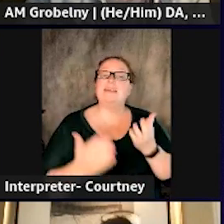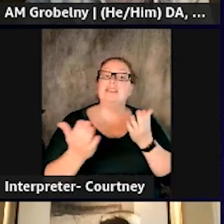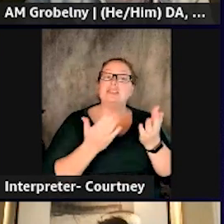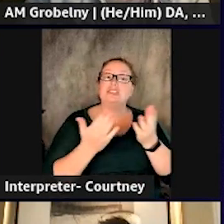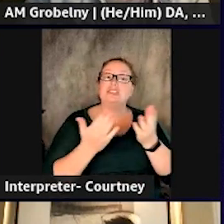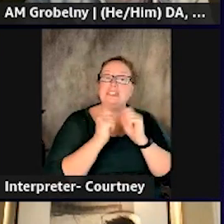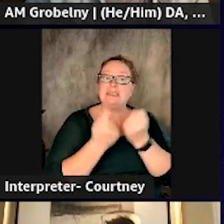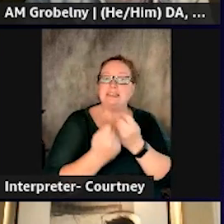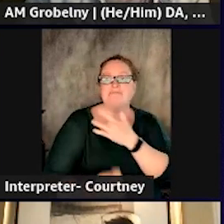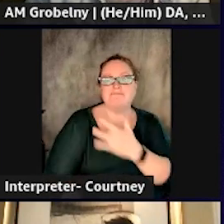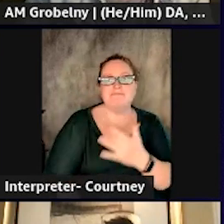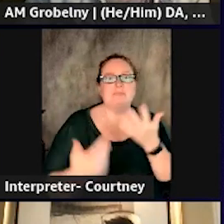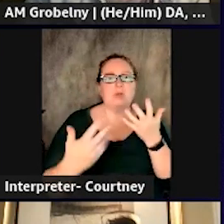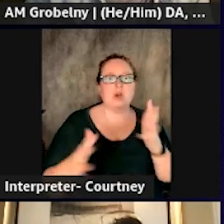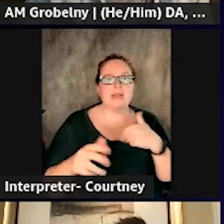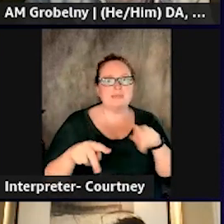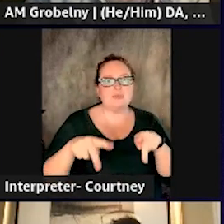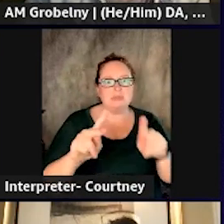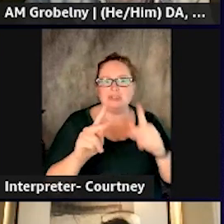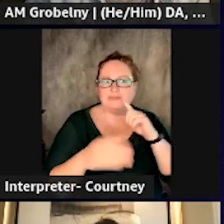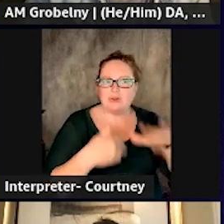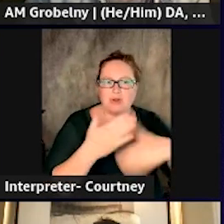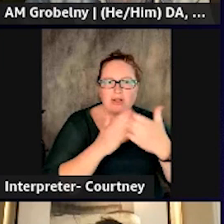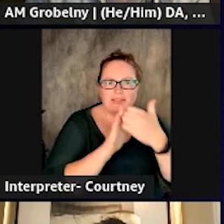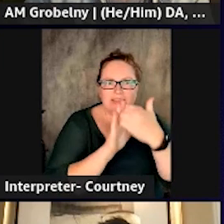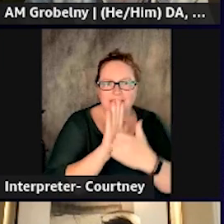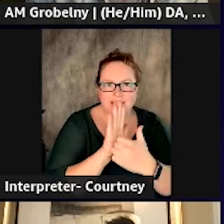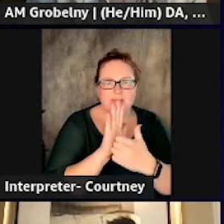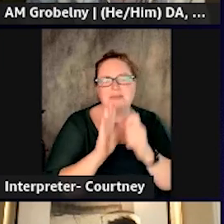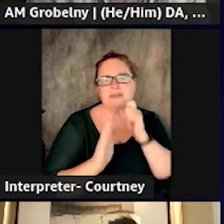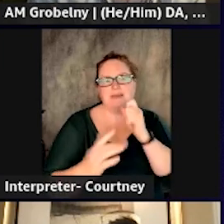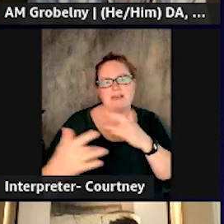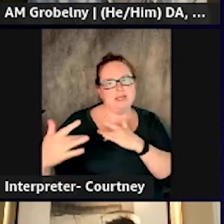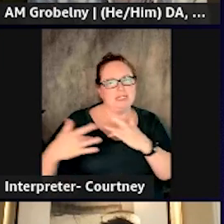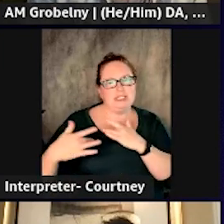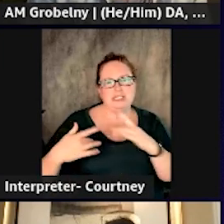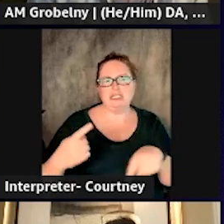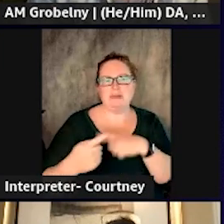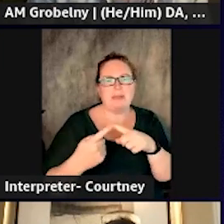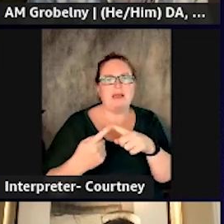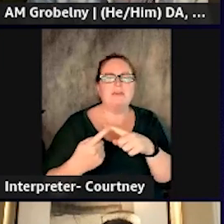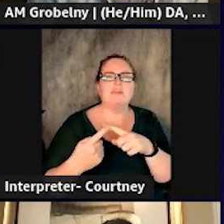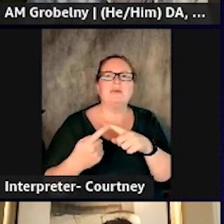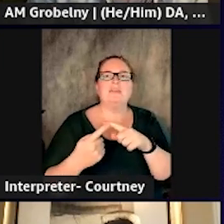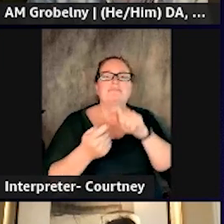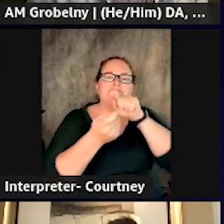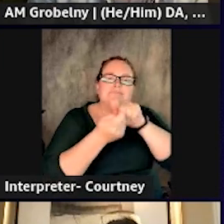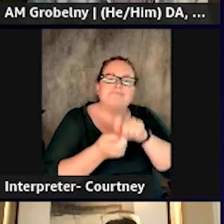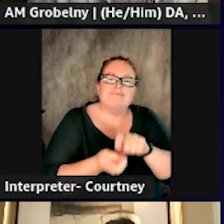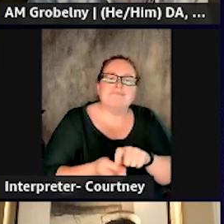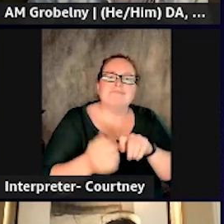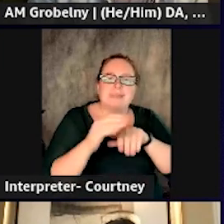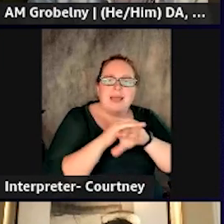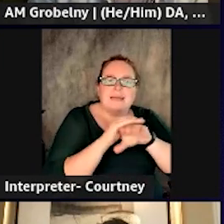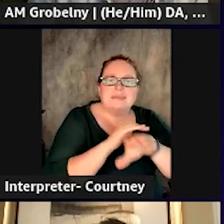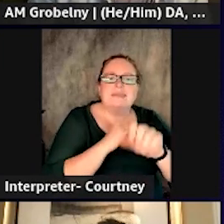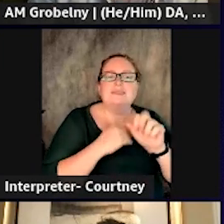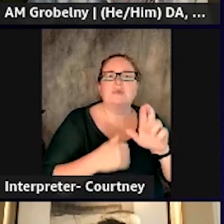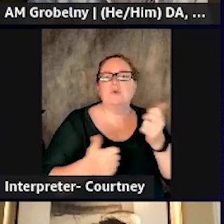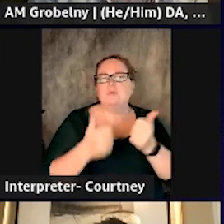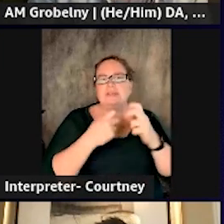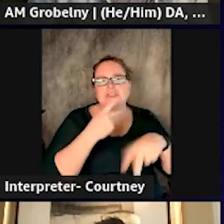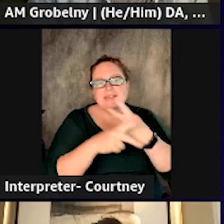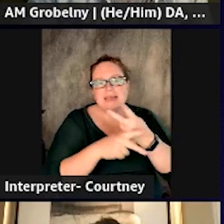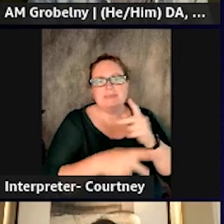has permissions to all of those accounts, and you're not really too concerned about, fine-grained access or which types of telemetry are being